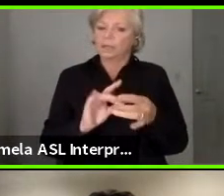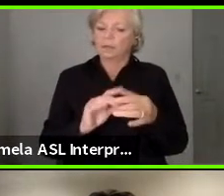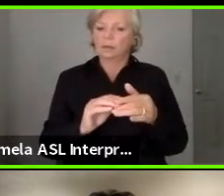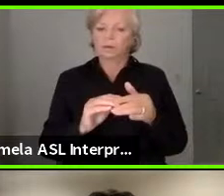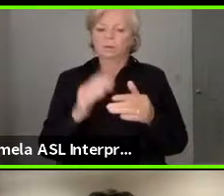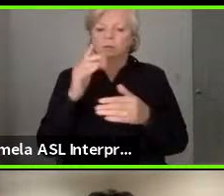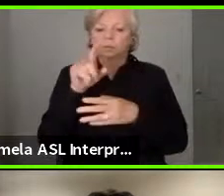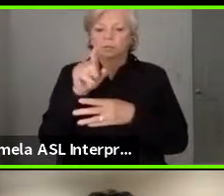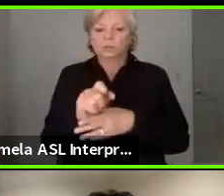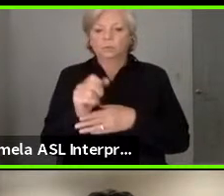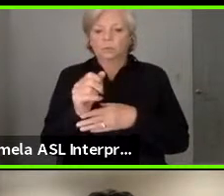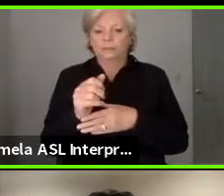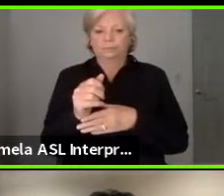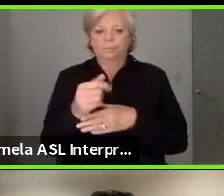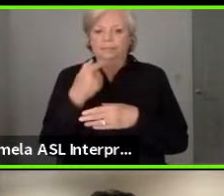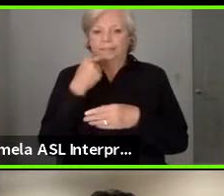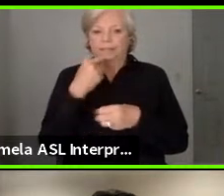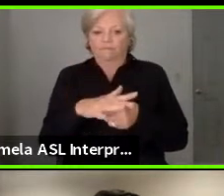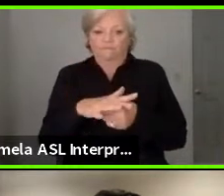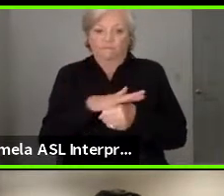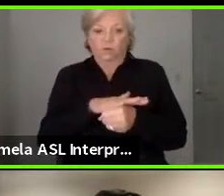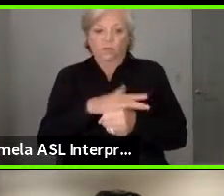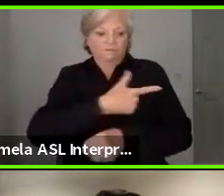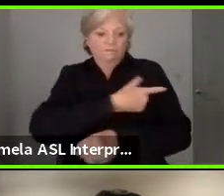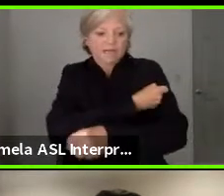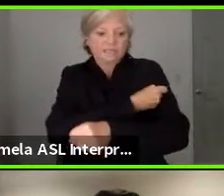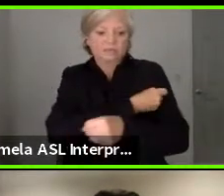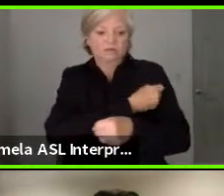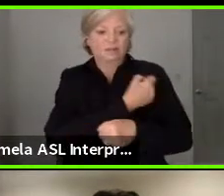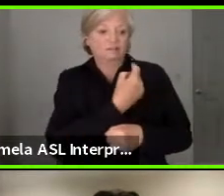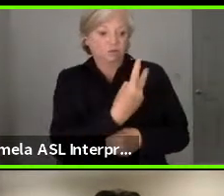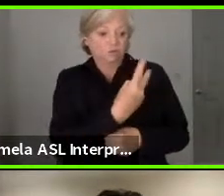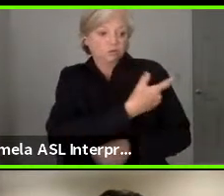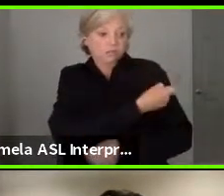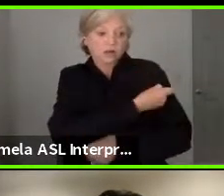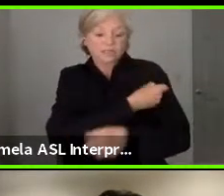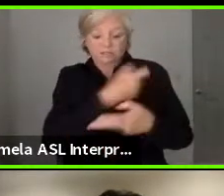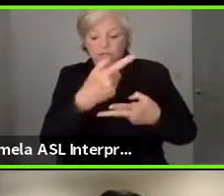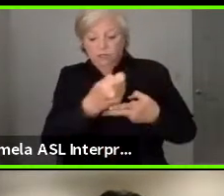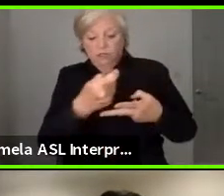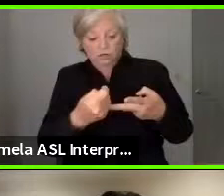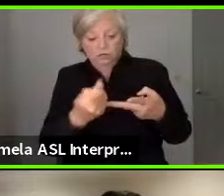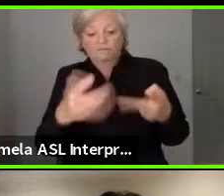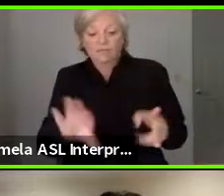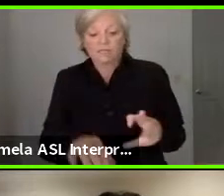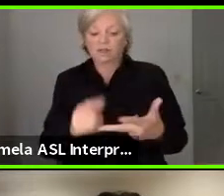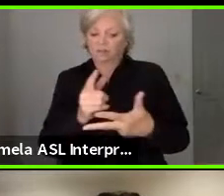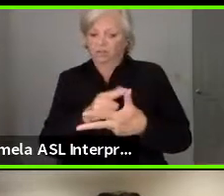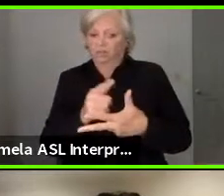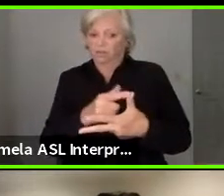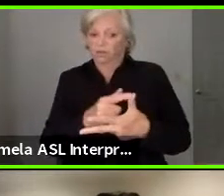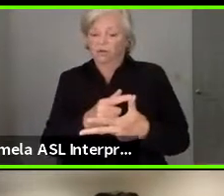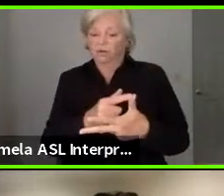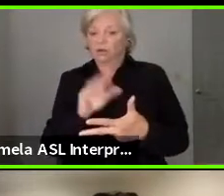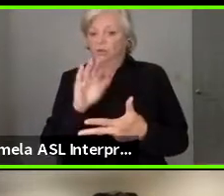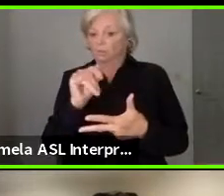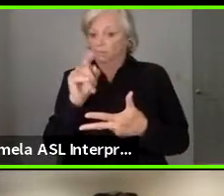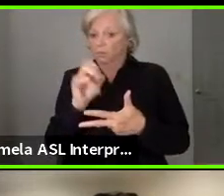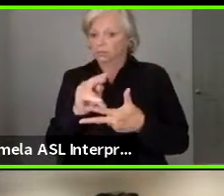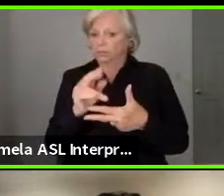fully vaccinated if they just had the 2, or is fully vaccinated going to be including the booster here one of these days?